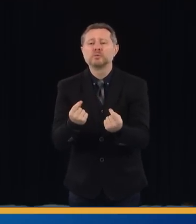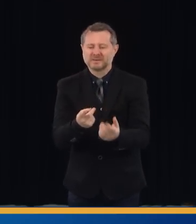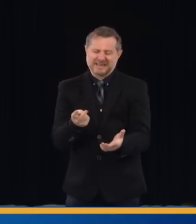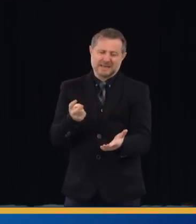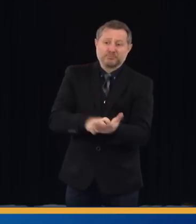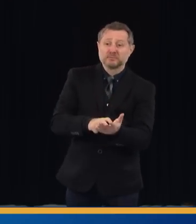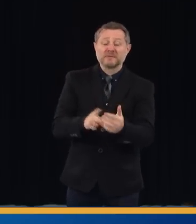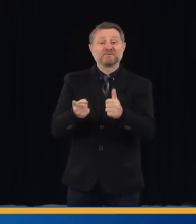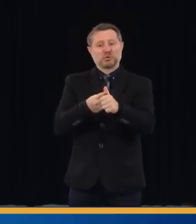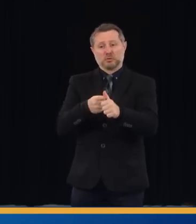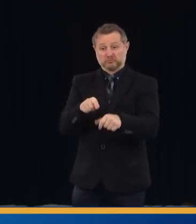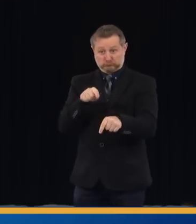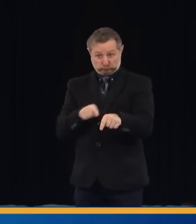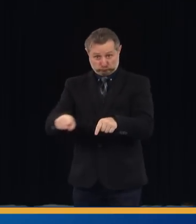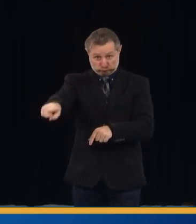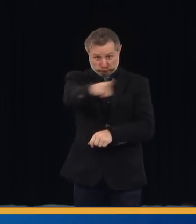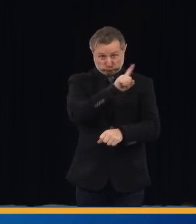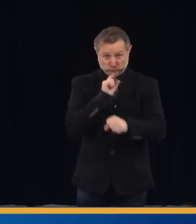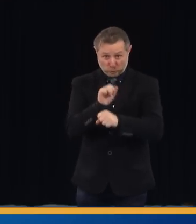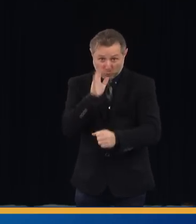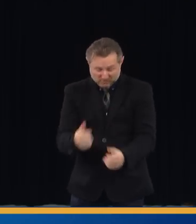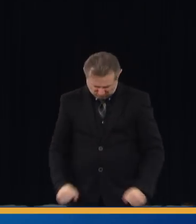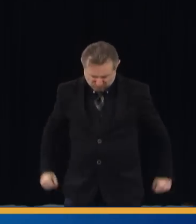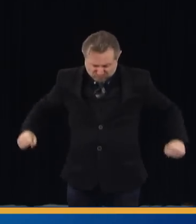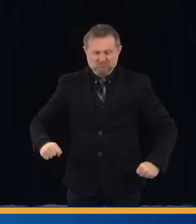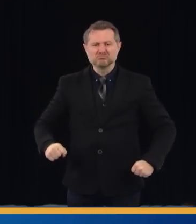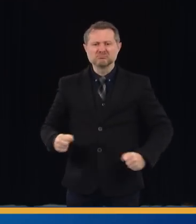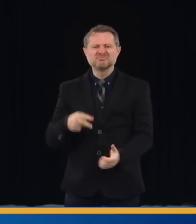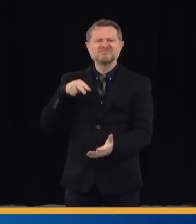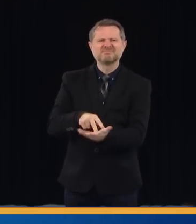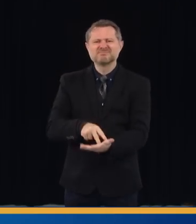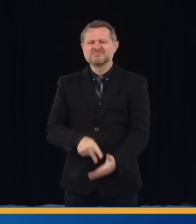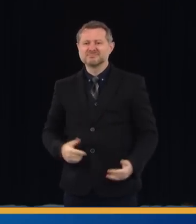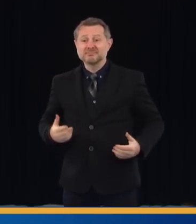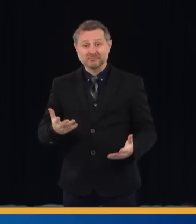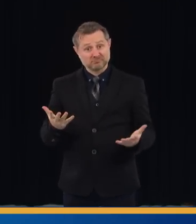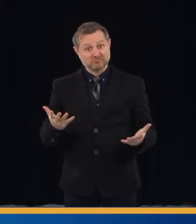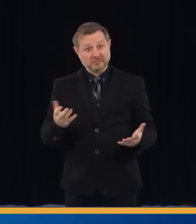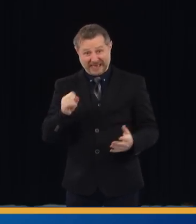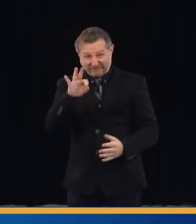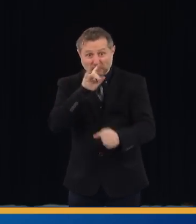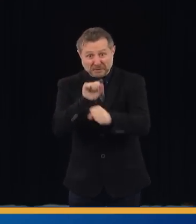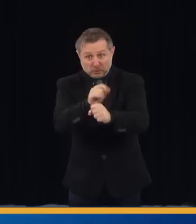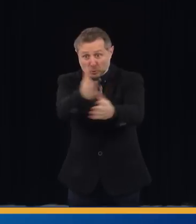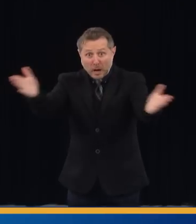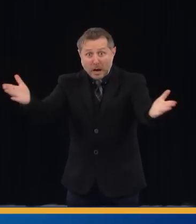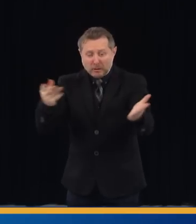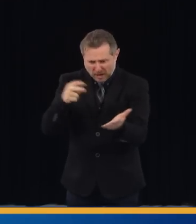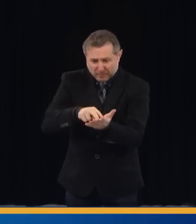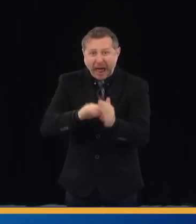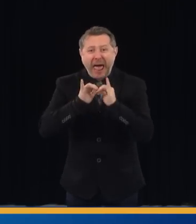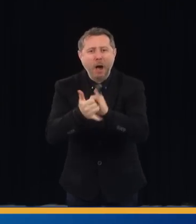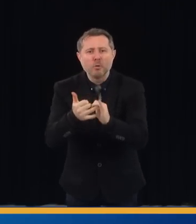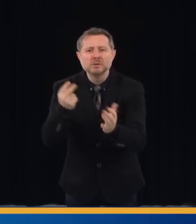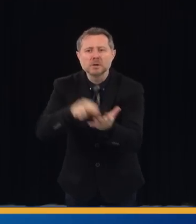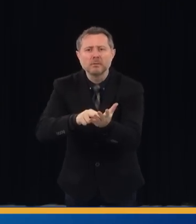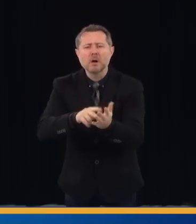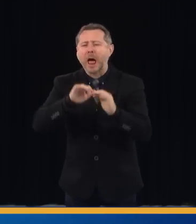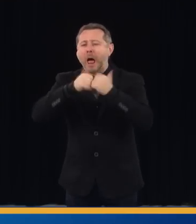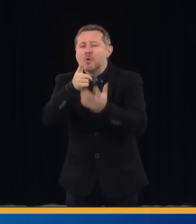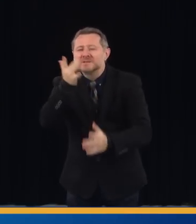And second, if you get up, how do you get up? Do you get up smarter? Do you get up